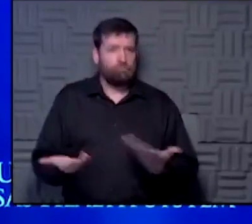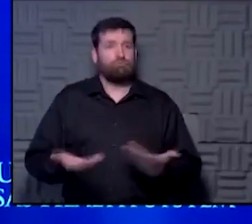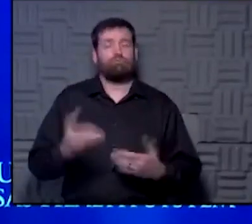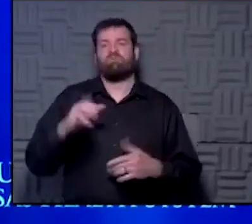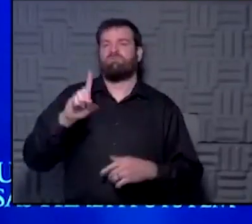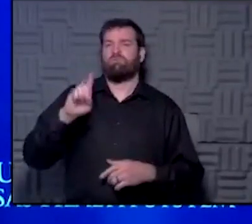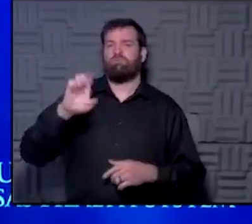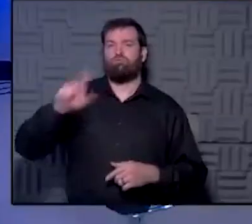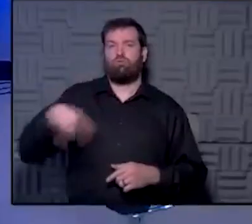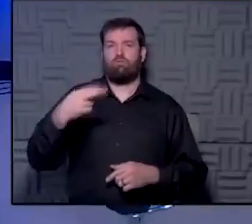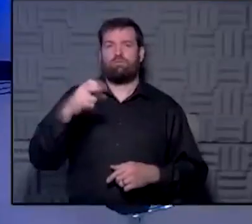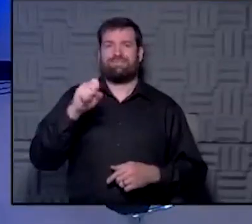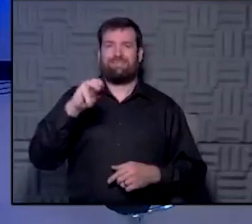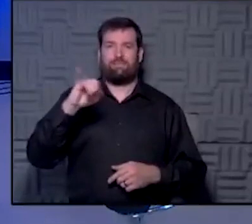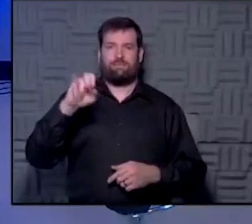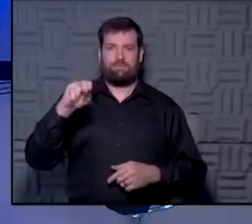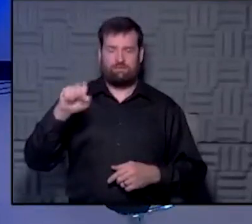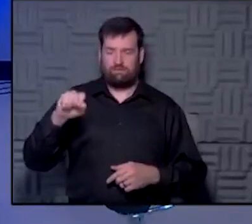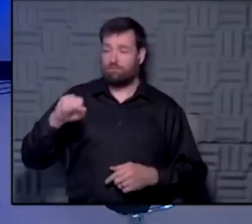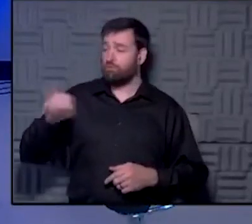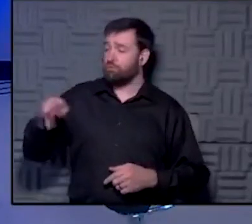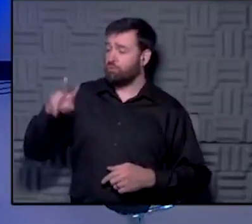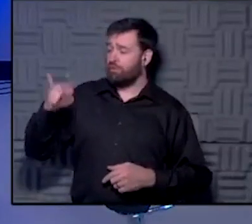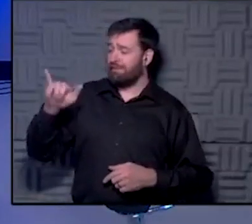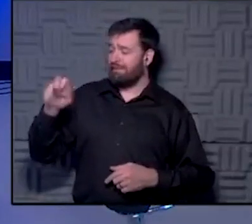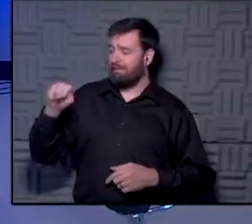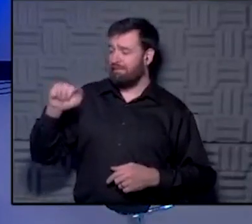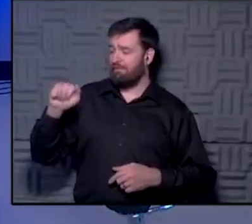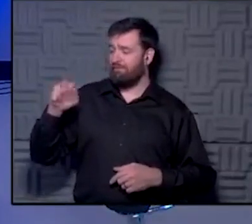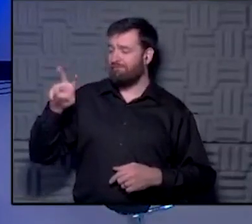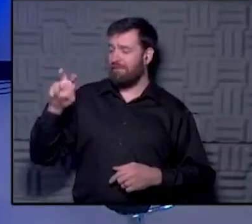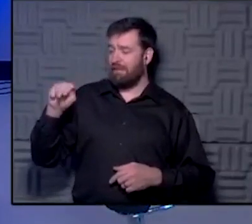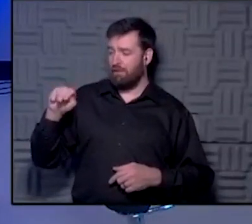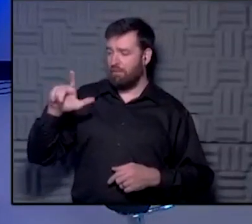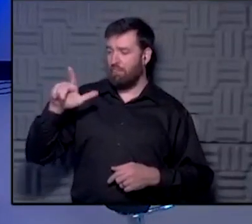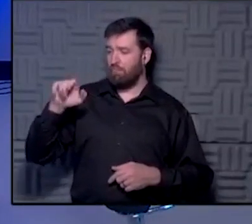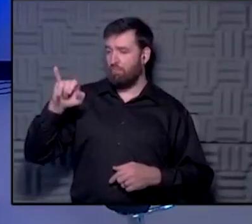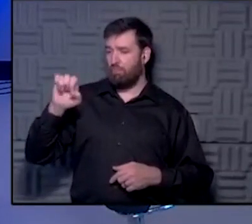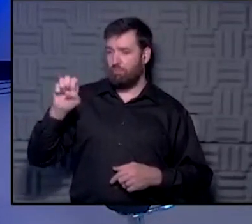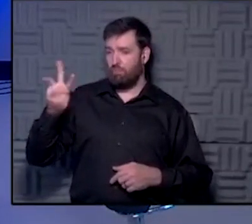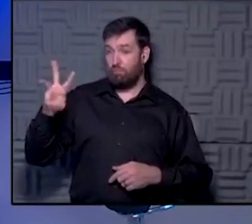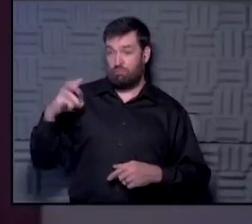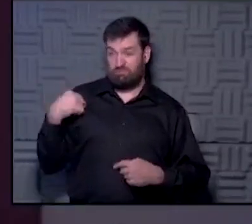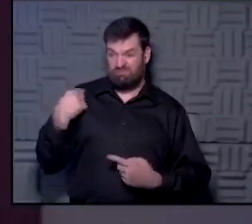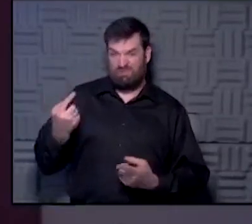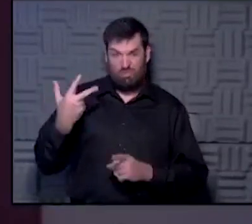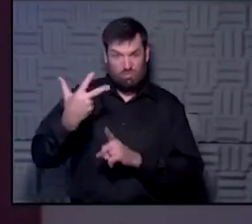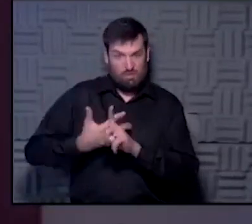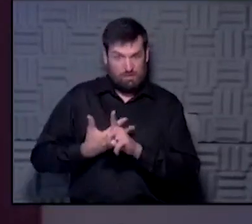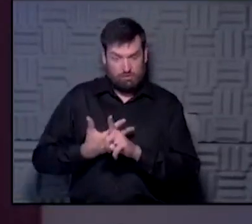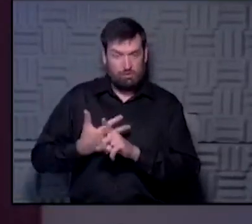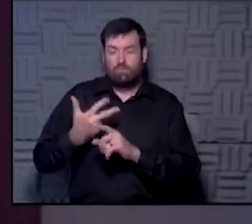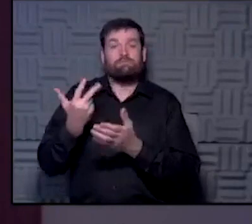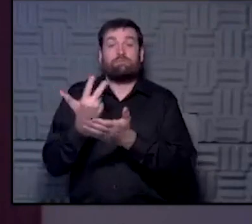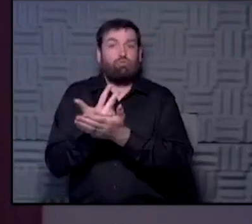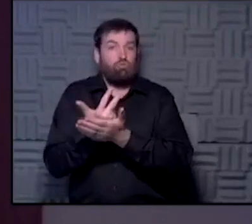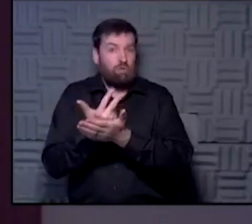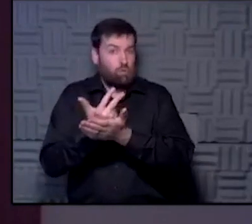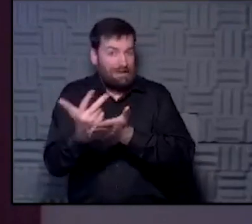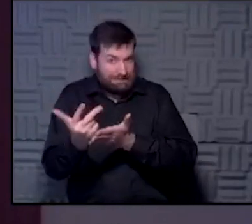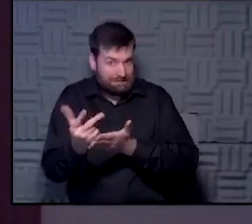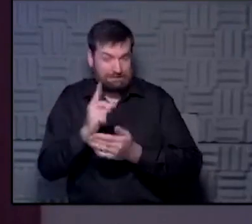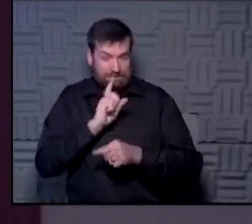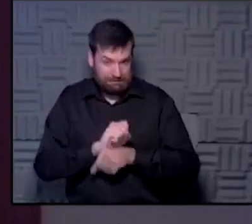Studio. With us in studio today is Juliann Van Liew. She is the director, new director, 3 months on the job, I believe, or 3 weeks rather. 3